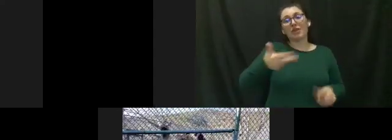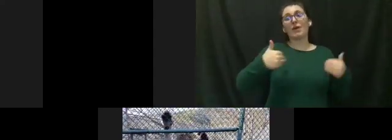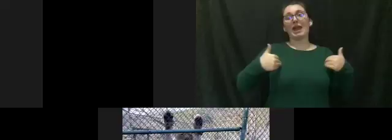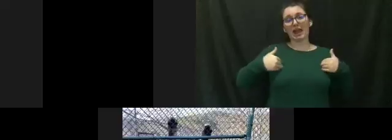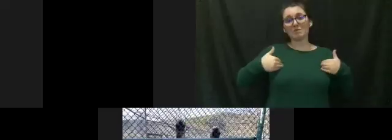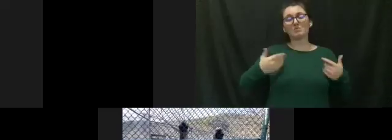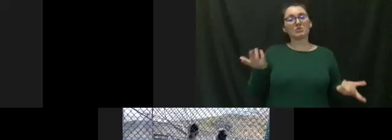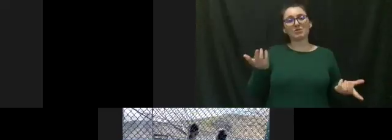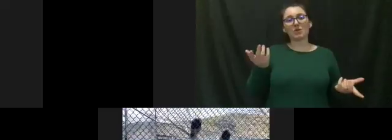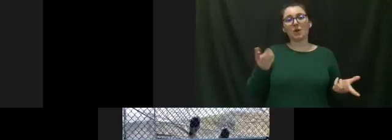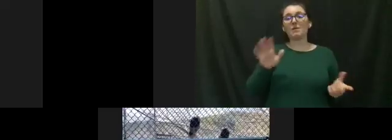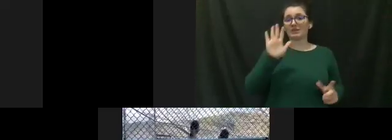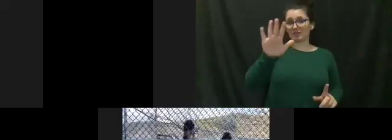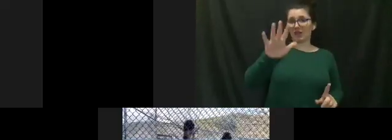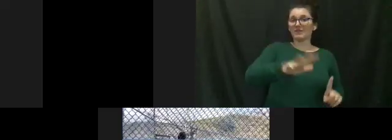they know that.